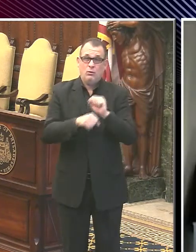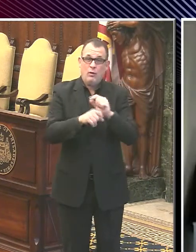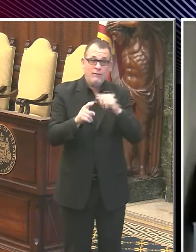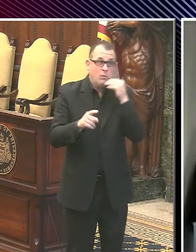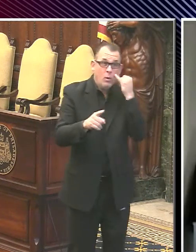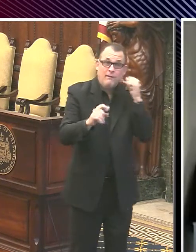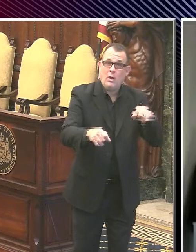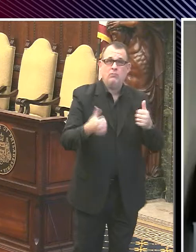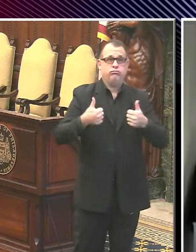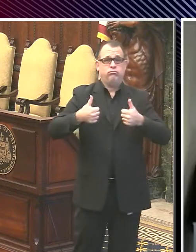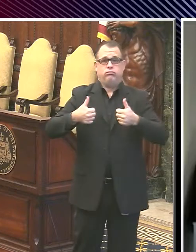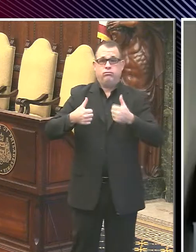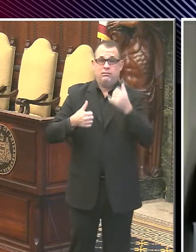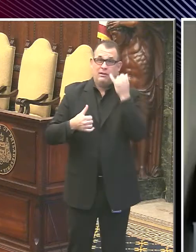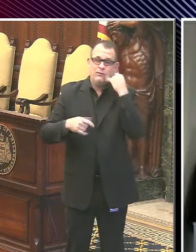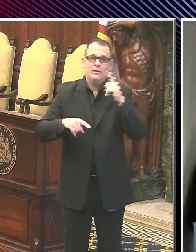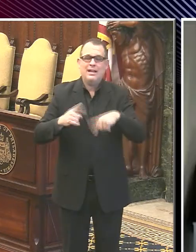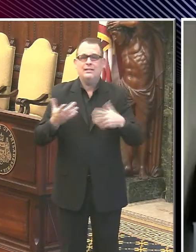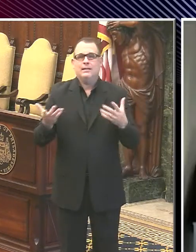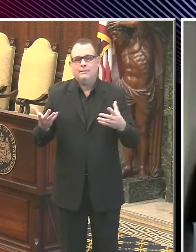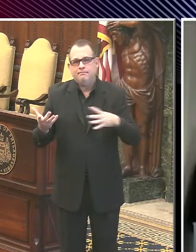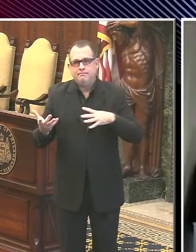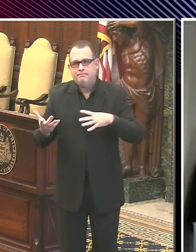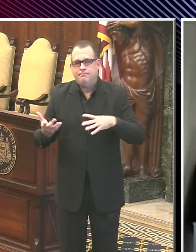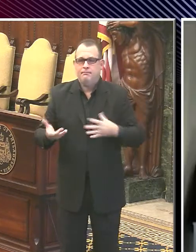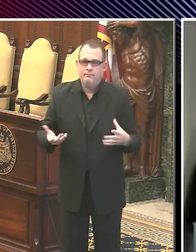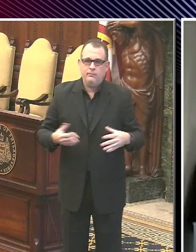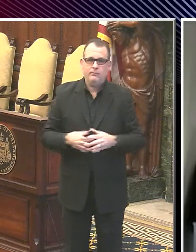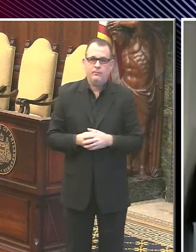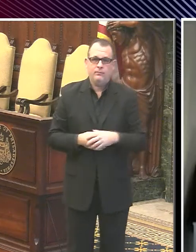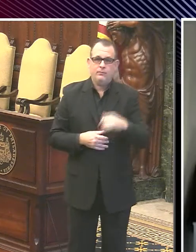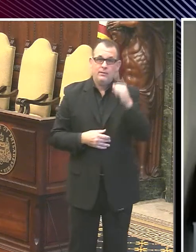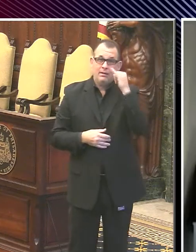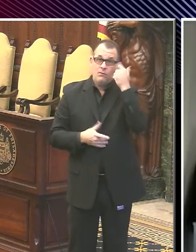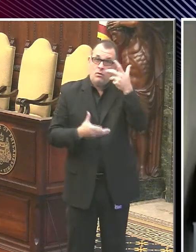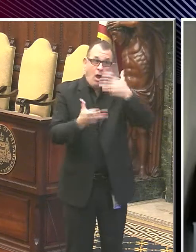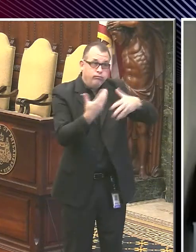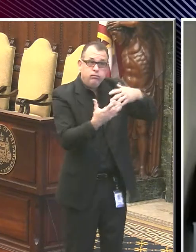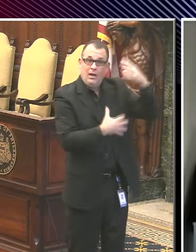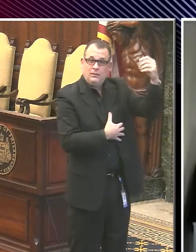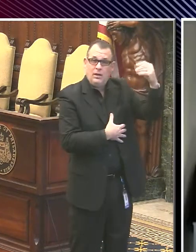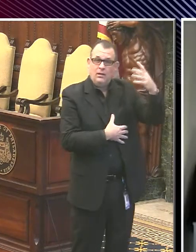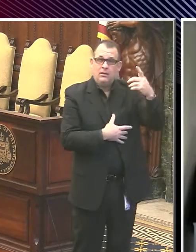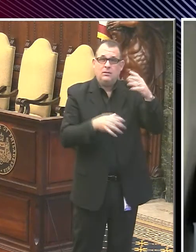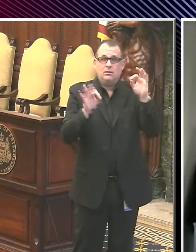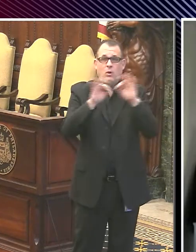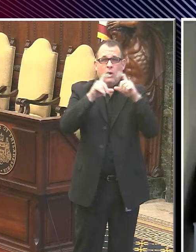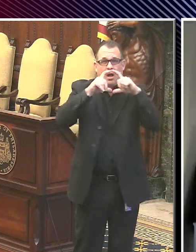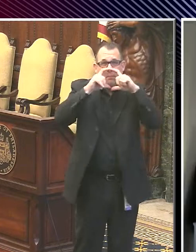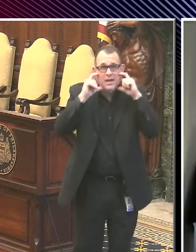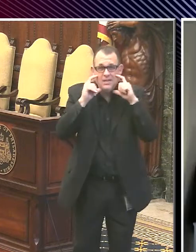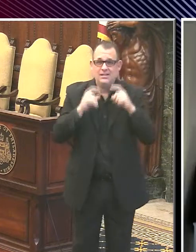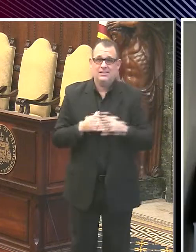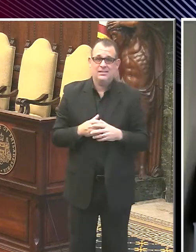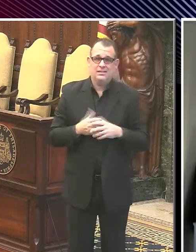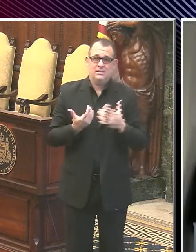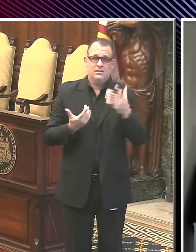work from home. And when you're around anyone who's not a household member, make sure you wear masks. Our website with all this information is